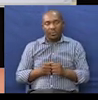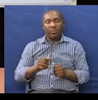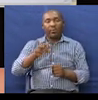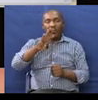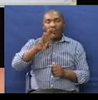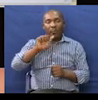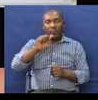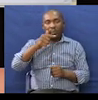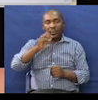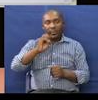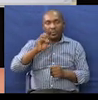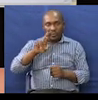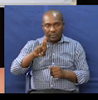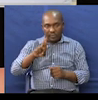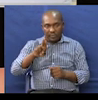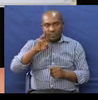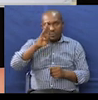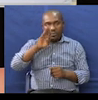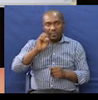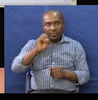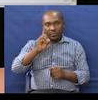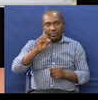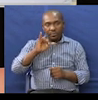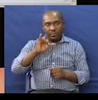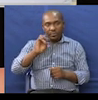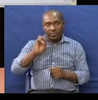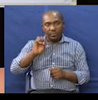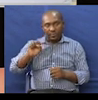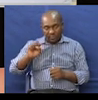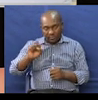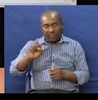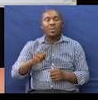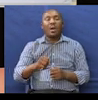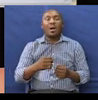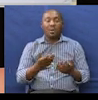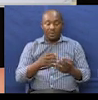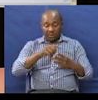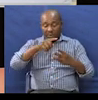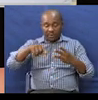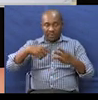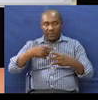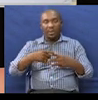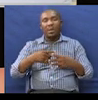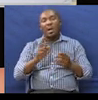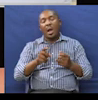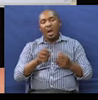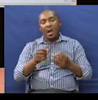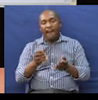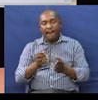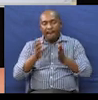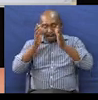Therefore, these were the major means of production which were collectively owned by all members